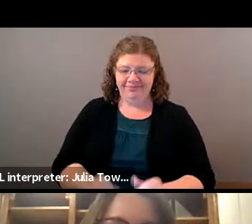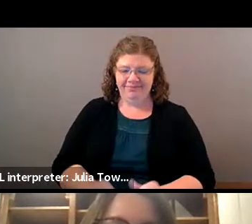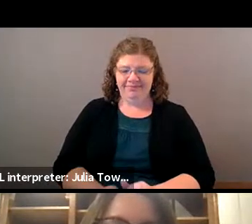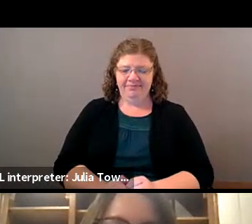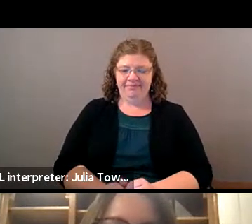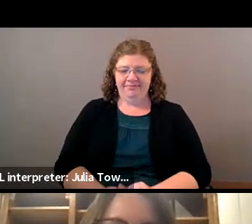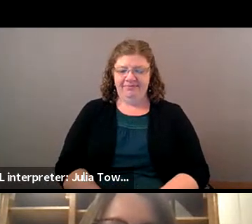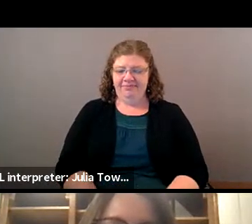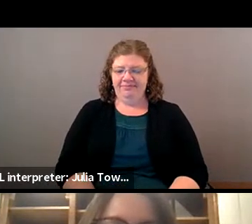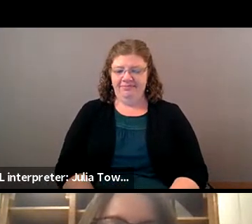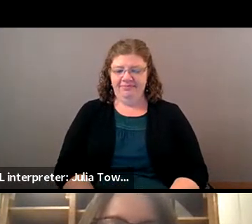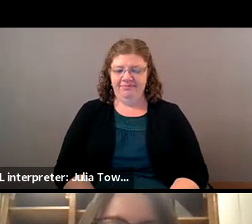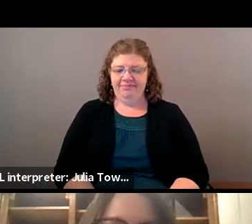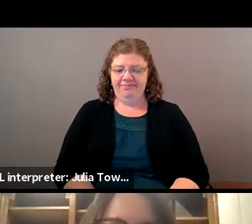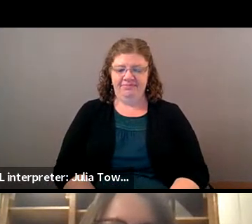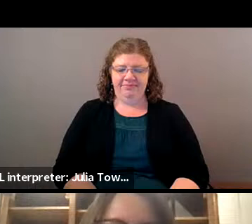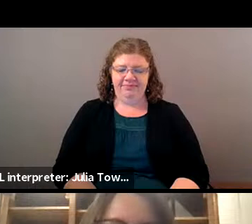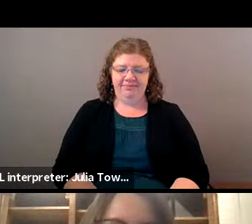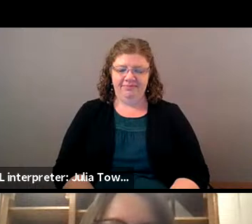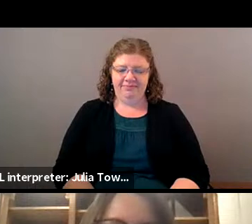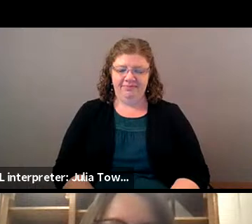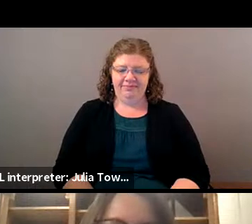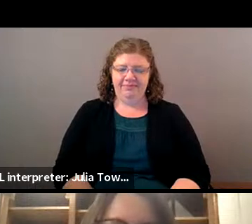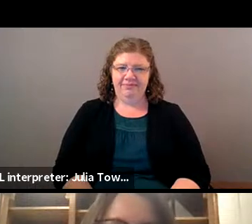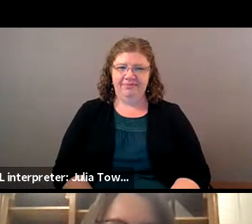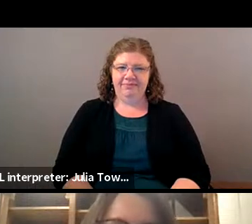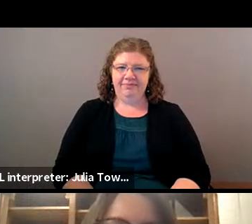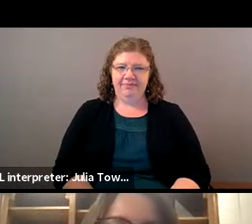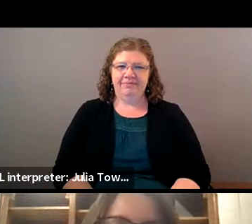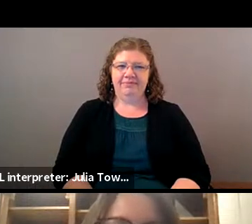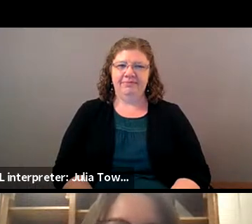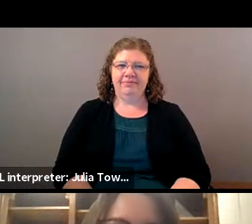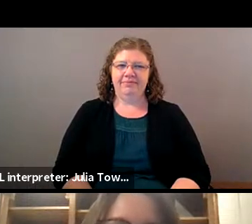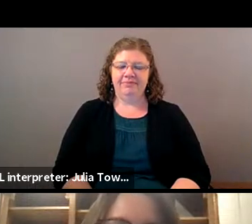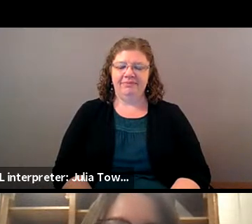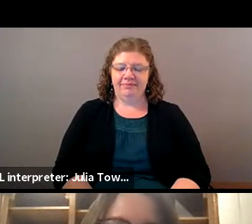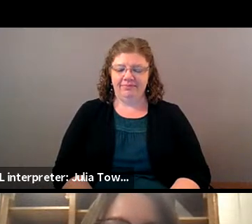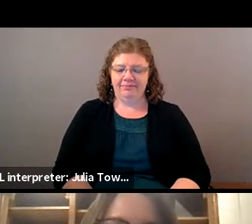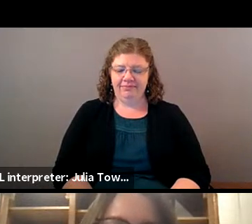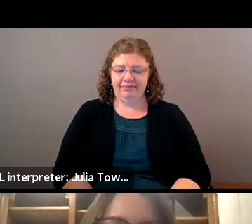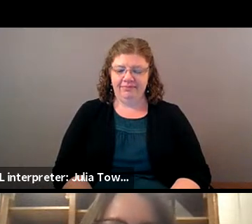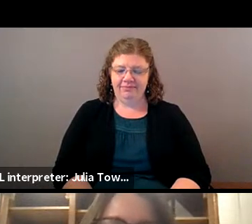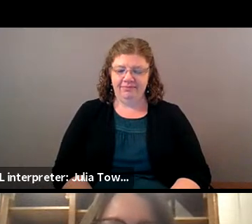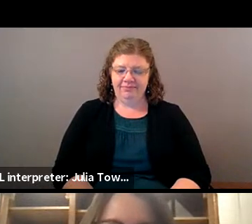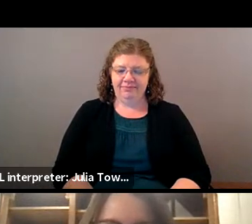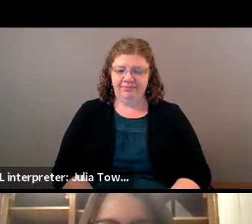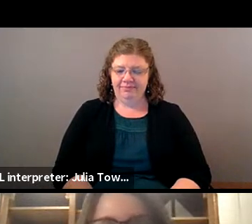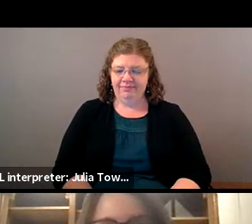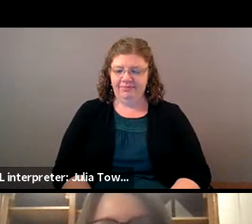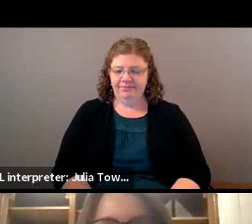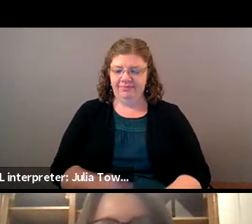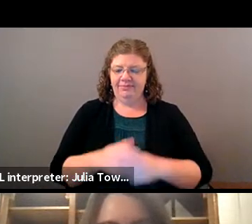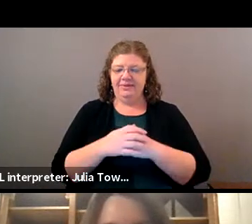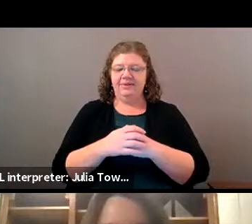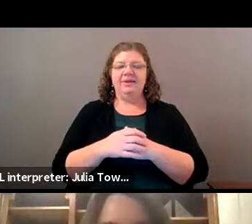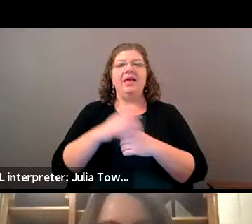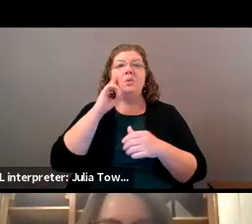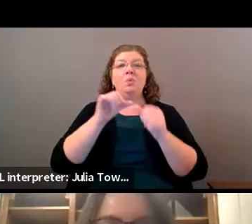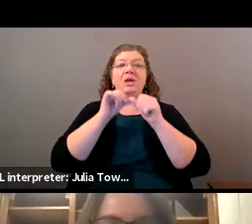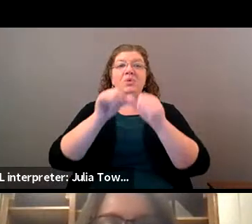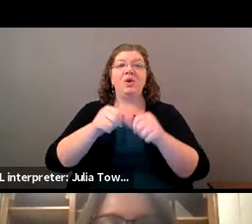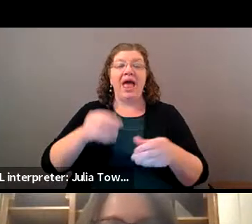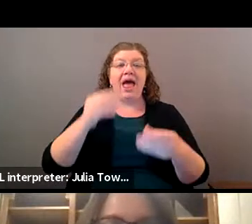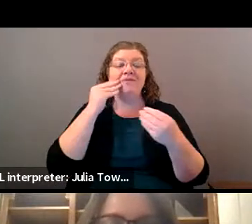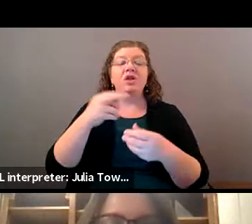just want to appreciate the opportunity that it was here to talk about this. We'll have more reports about this and continue to have the voice of our youngest